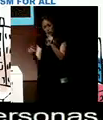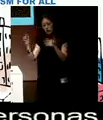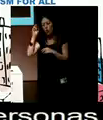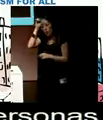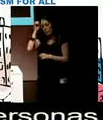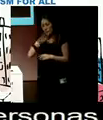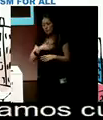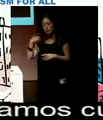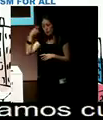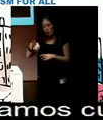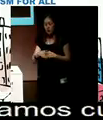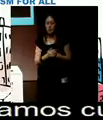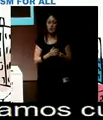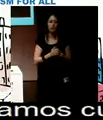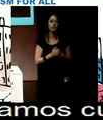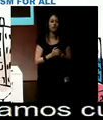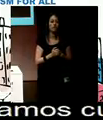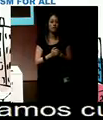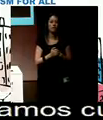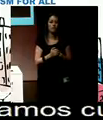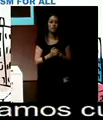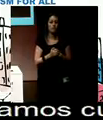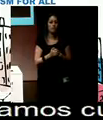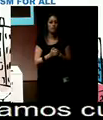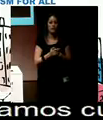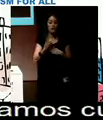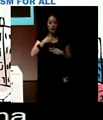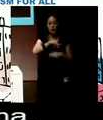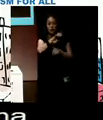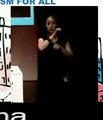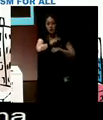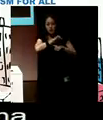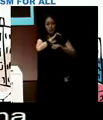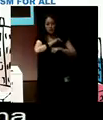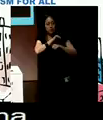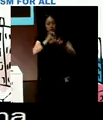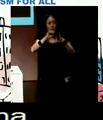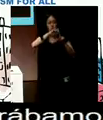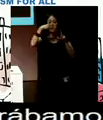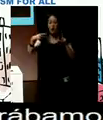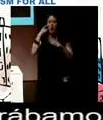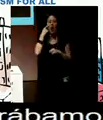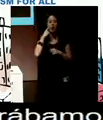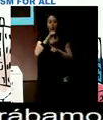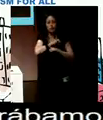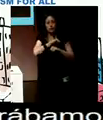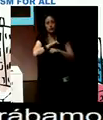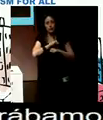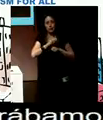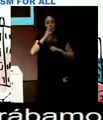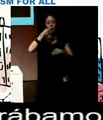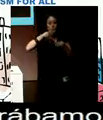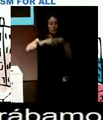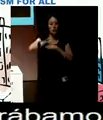So we expect the results from these studies early next year. We will normally